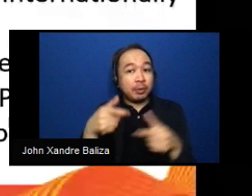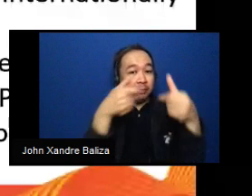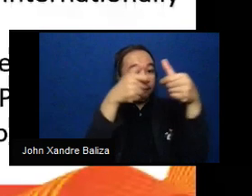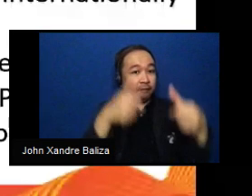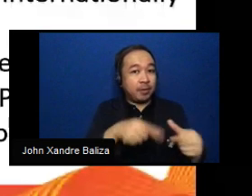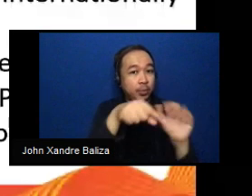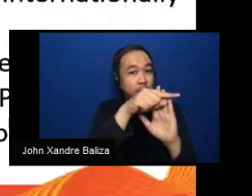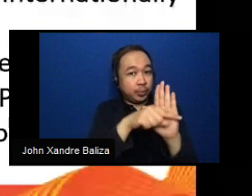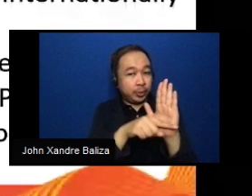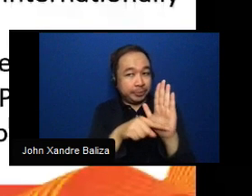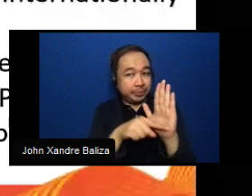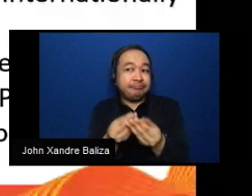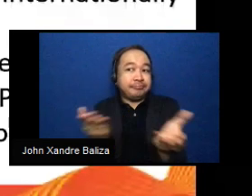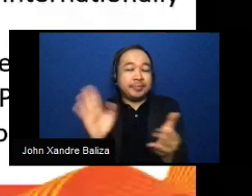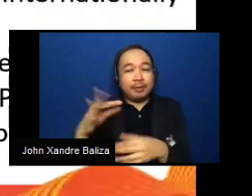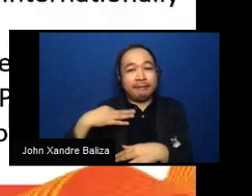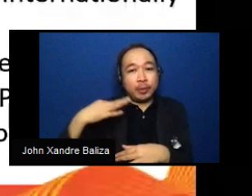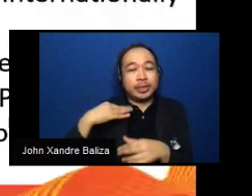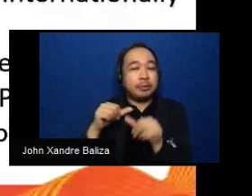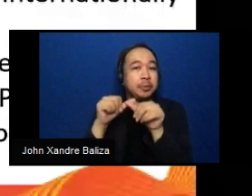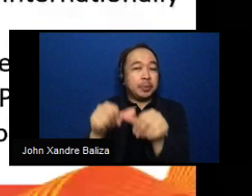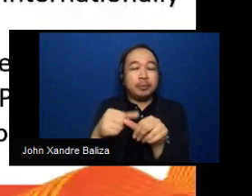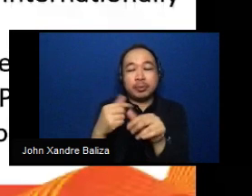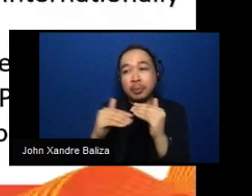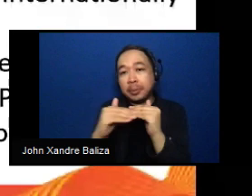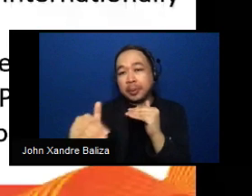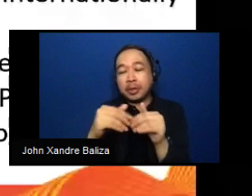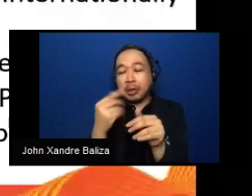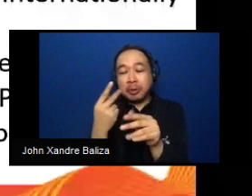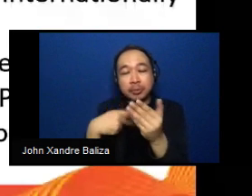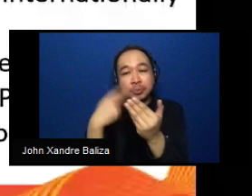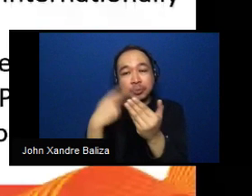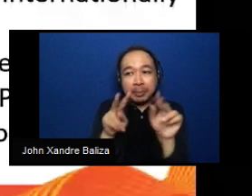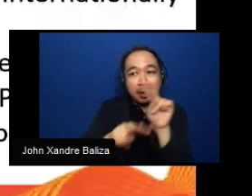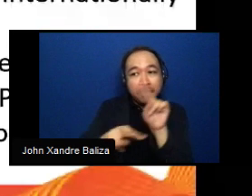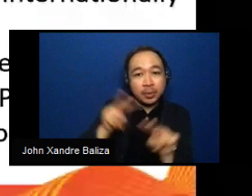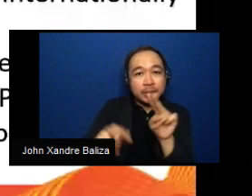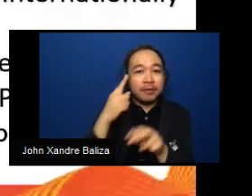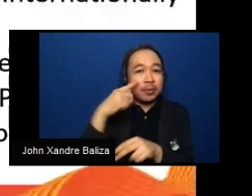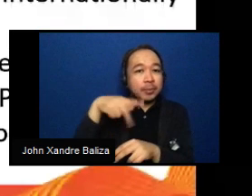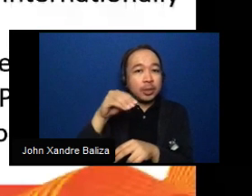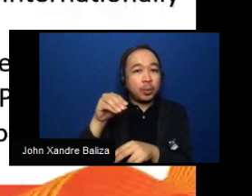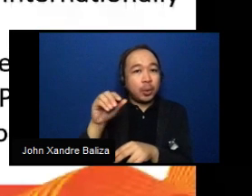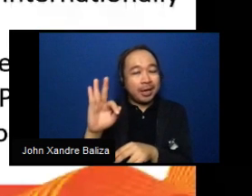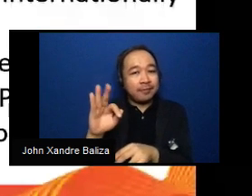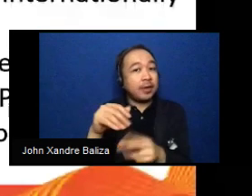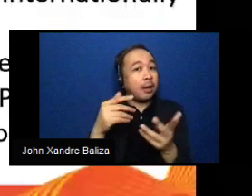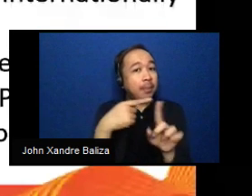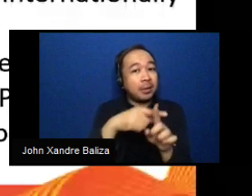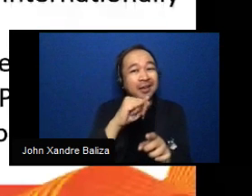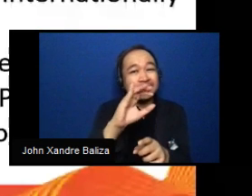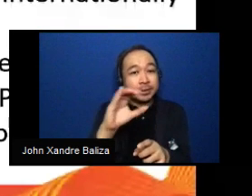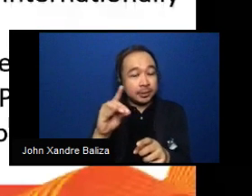for voluntary regular monitoring and evaluation of progress towards the POA of ICPD and commitments contained in the